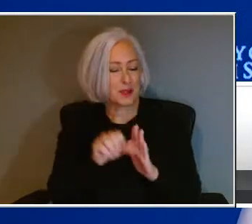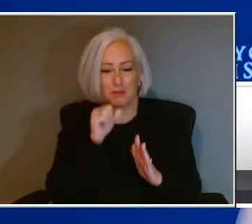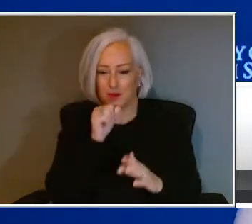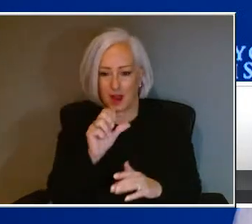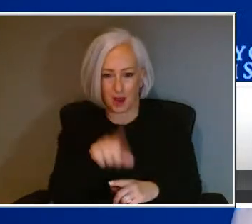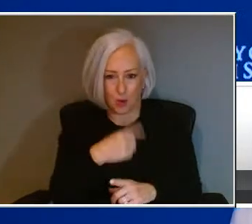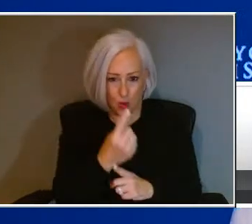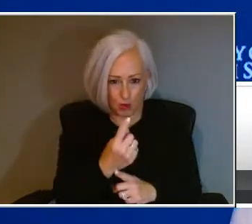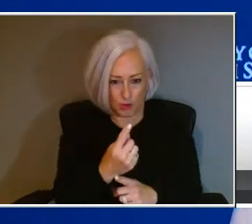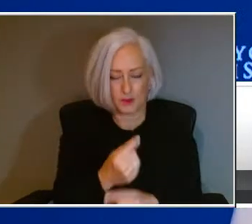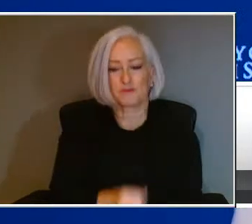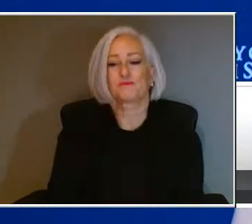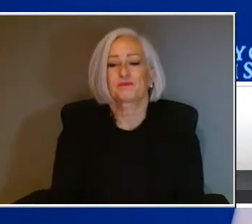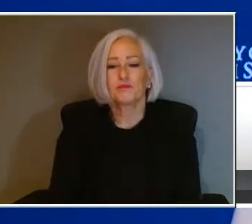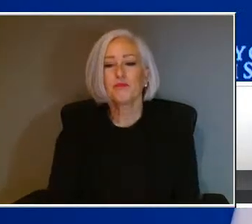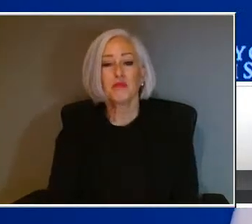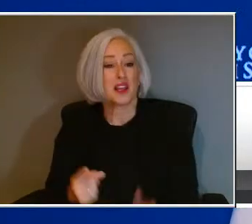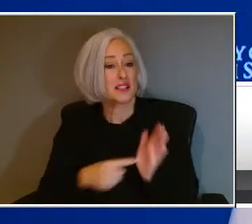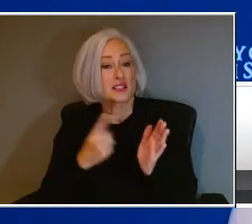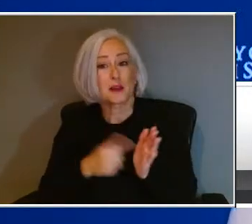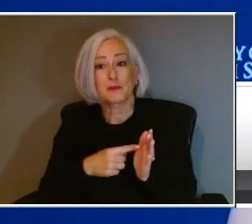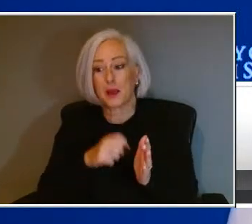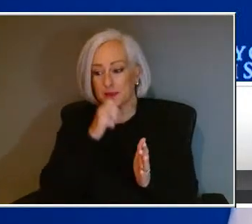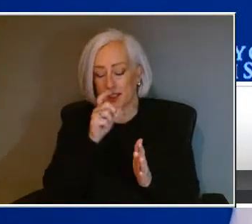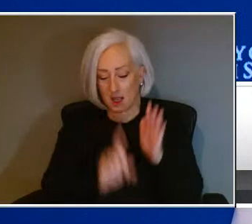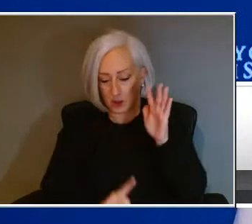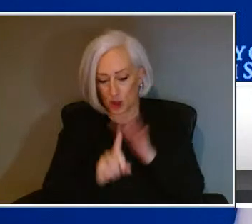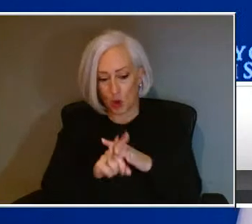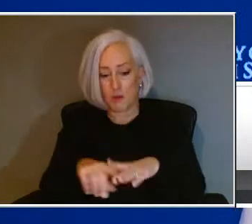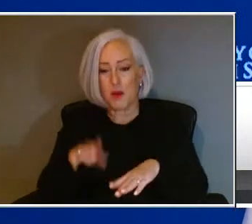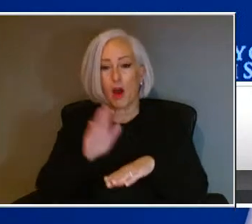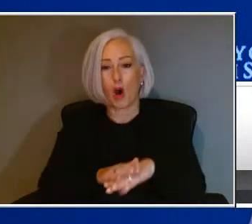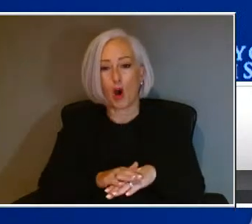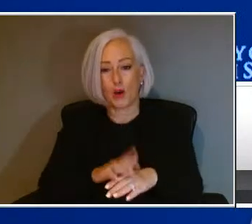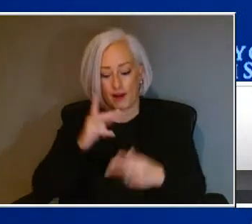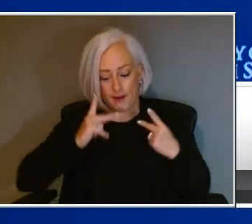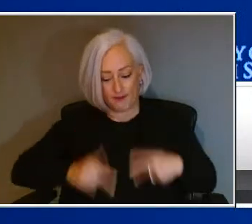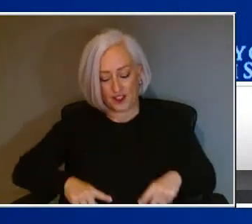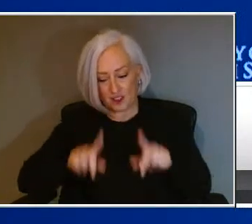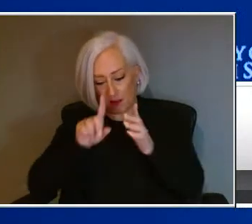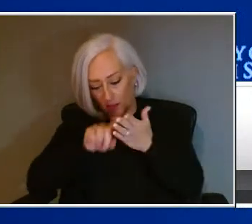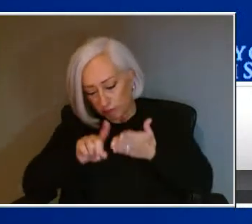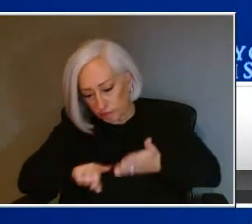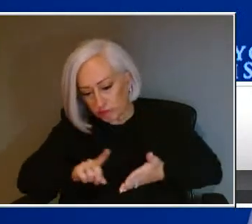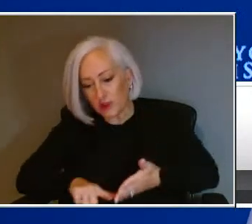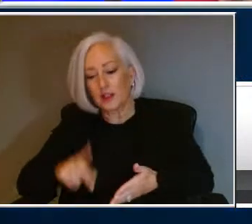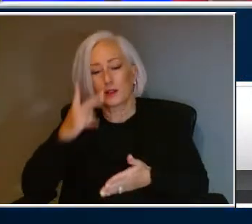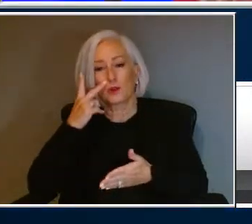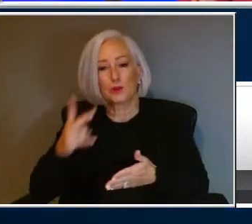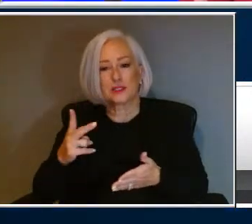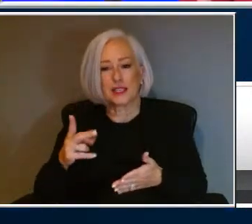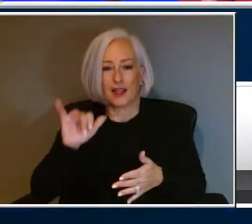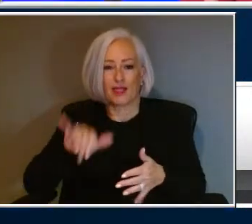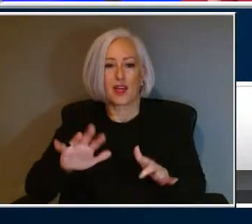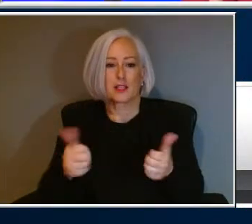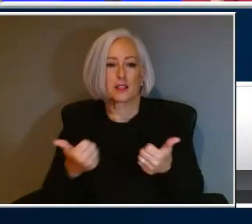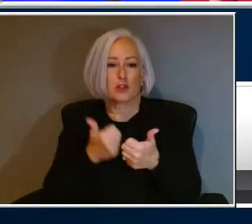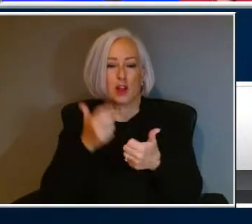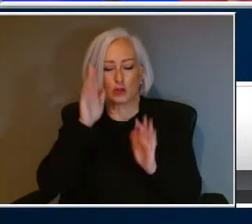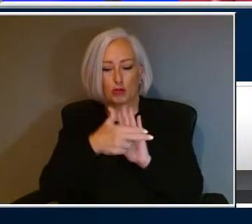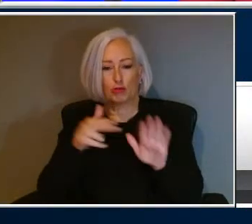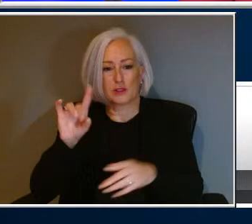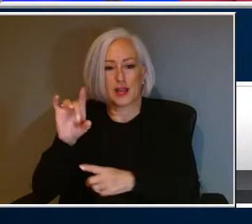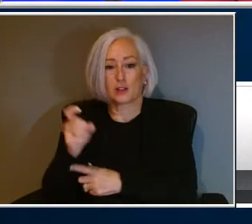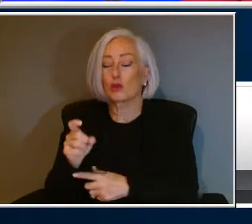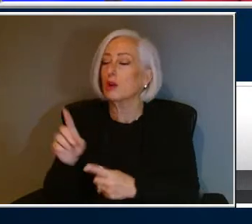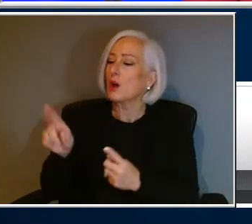or even physical exam when we're evaluating patients. So it makes it very challenging to establish a diagnosis. But once you are diagnosed, what's the